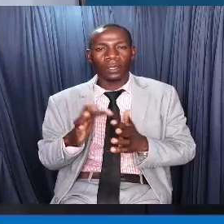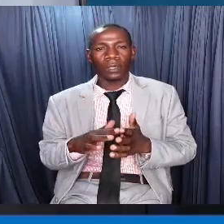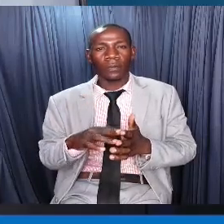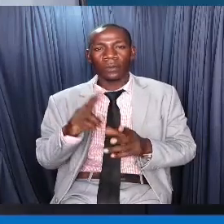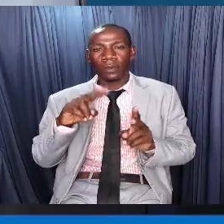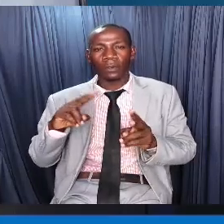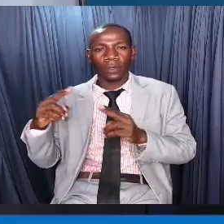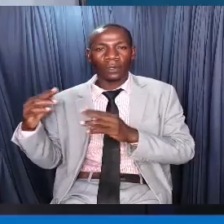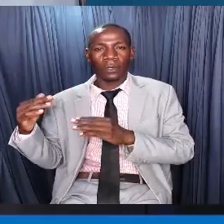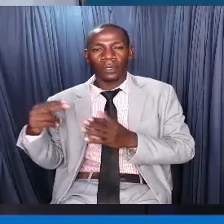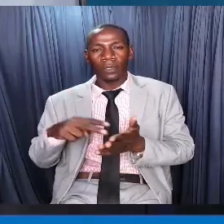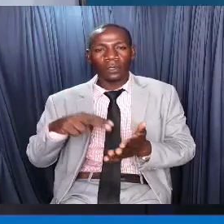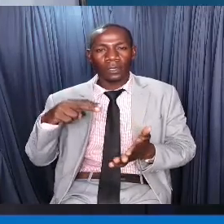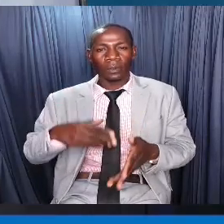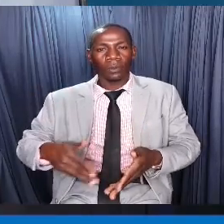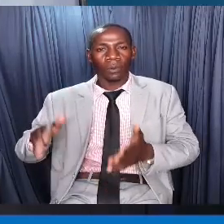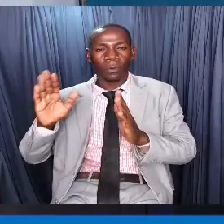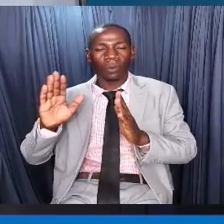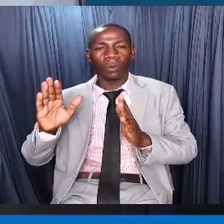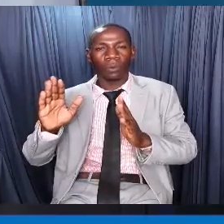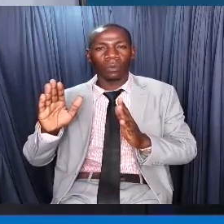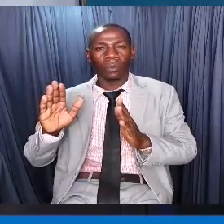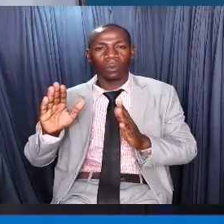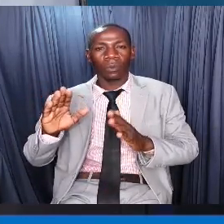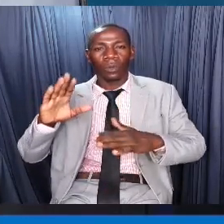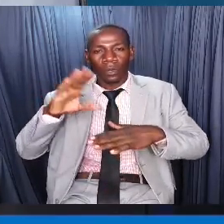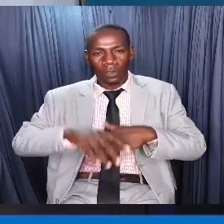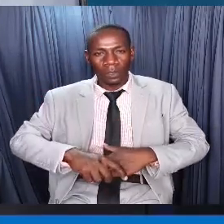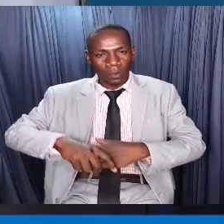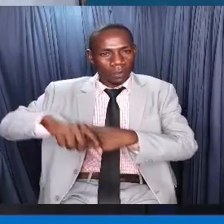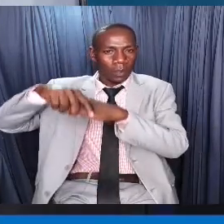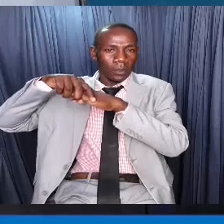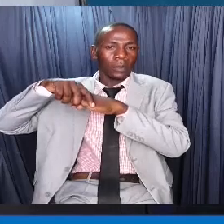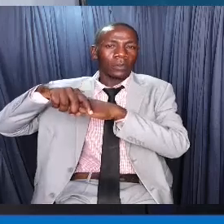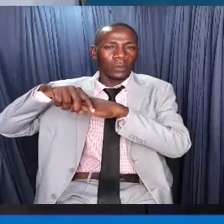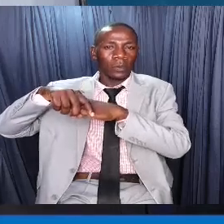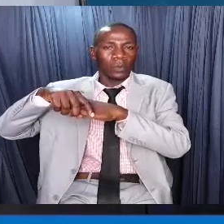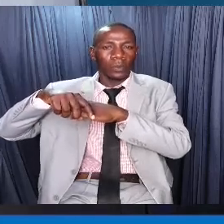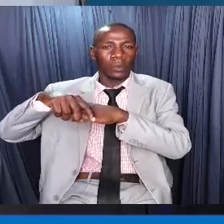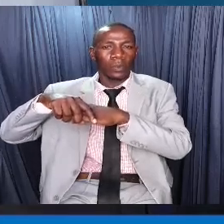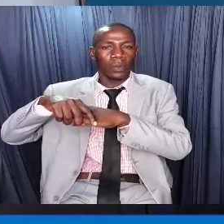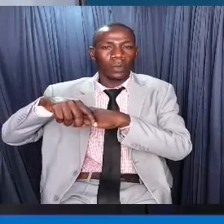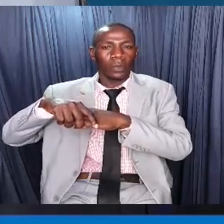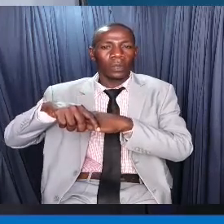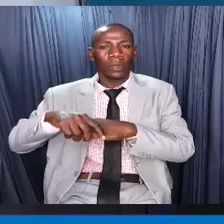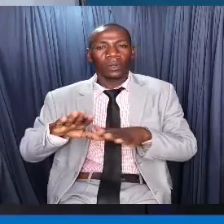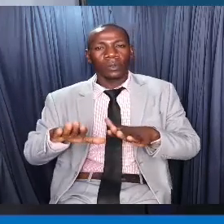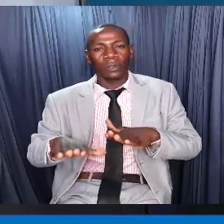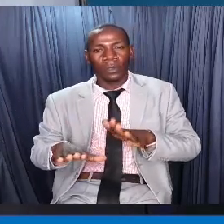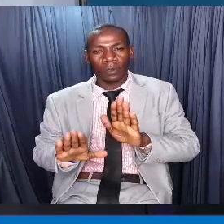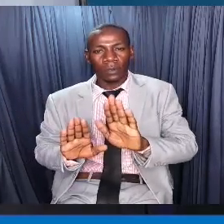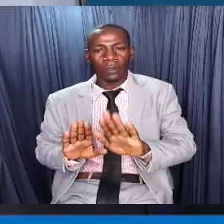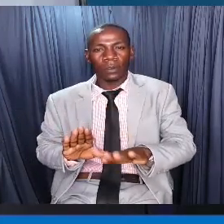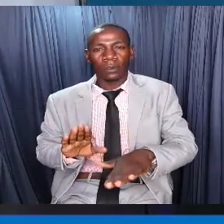name of Jesus Christ of Nazareth. Rise up and walk. Akashikwa mkono akainuka. He was held up his hand, he got up and walked. Vifundo vya nyayo zake. All